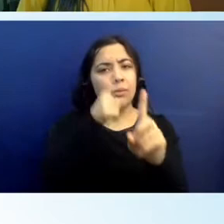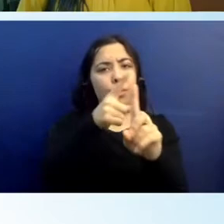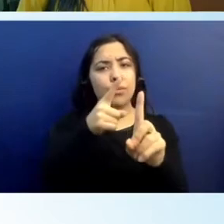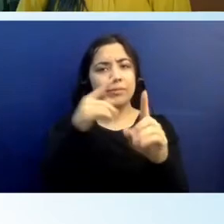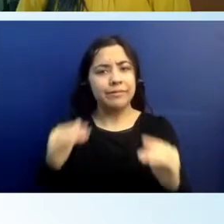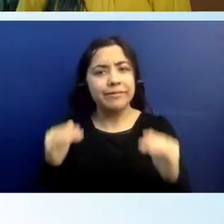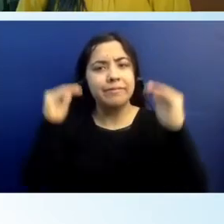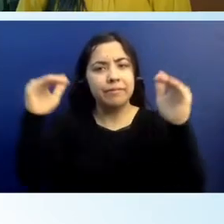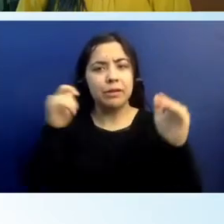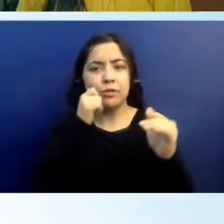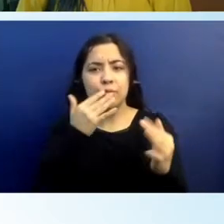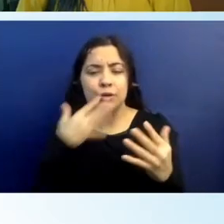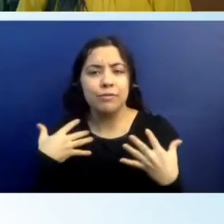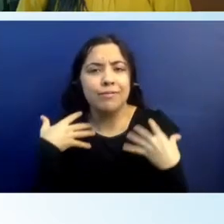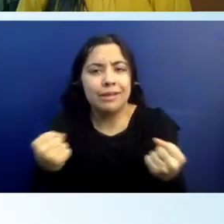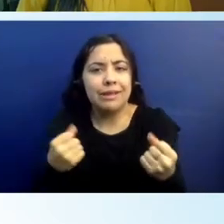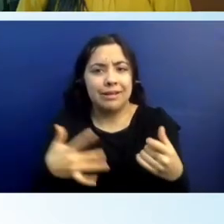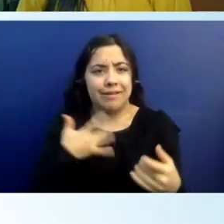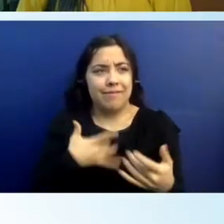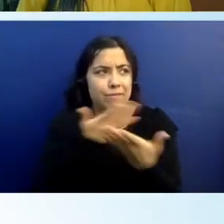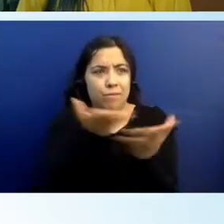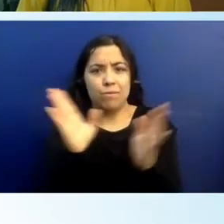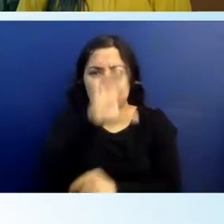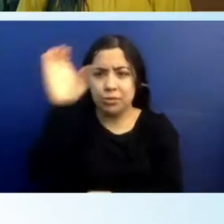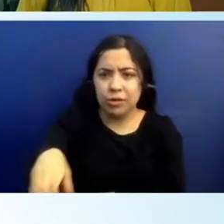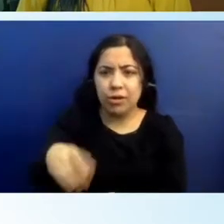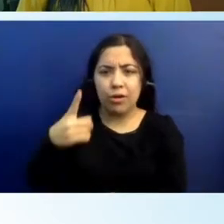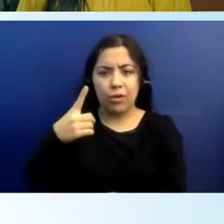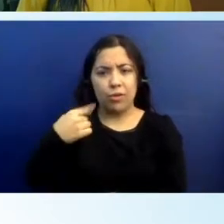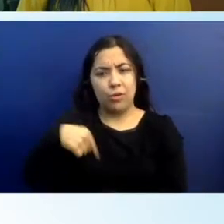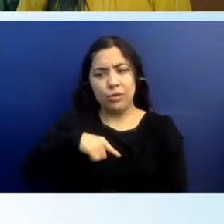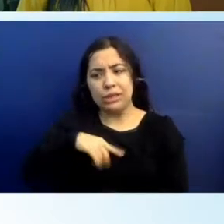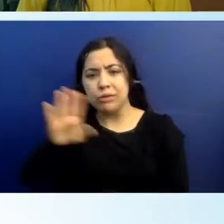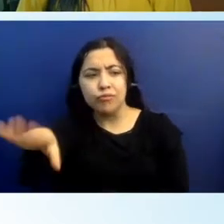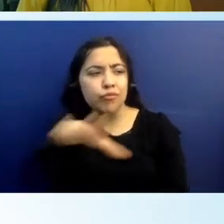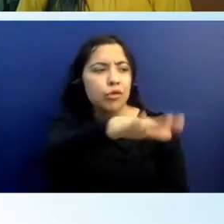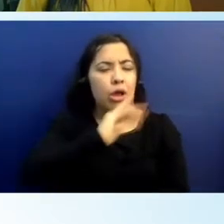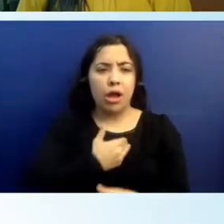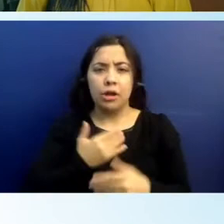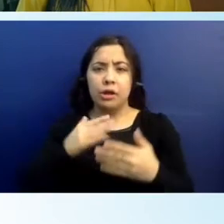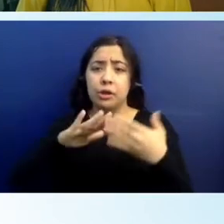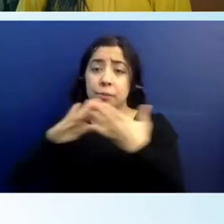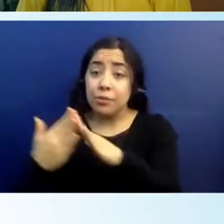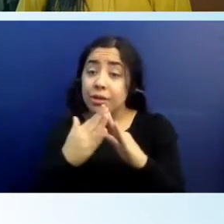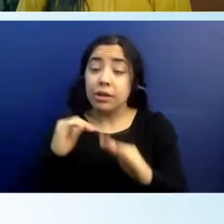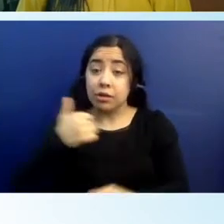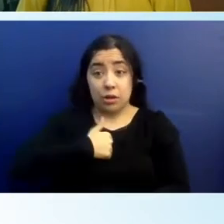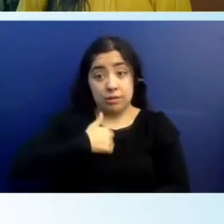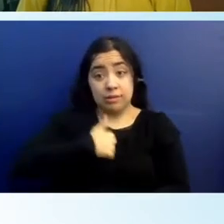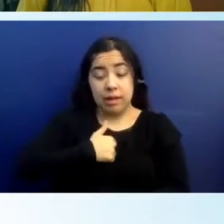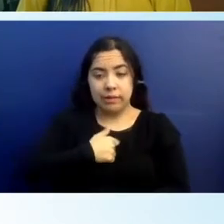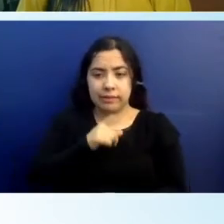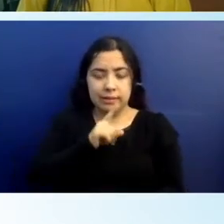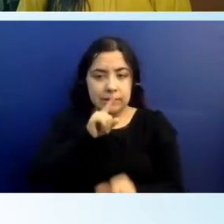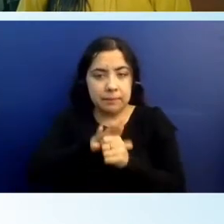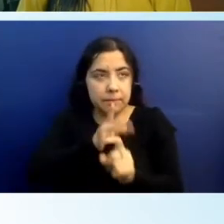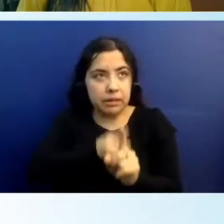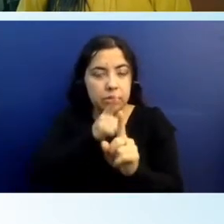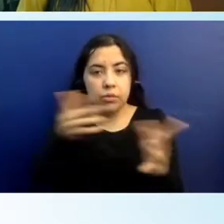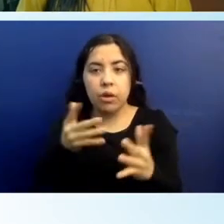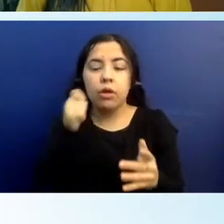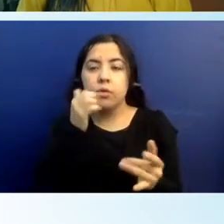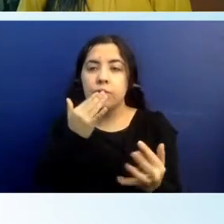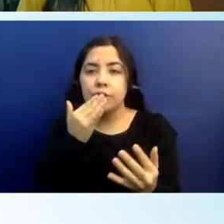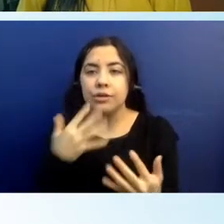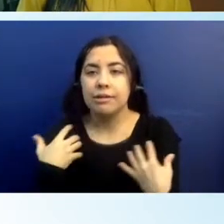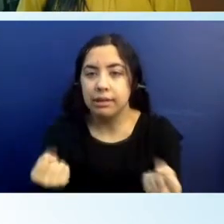entire city. We charged our communities and ourselves to commit to racial healing. And from December of